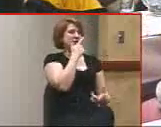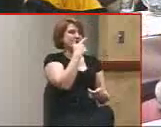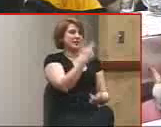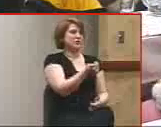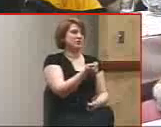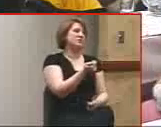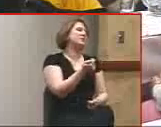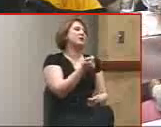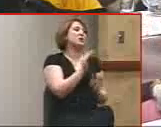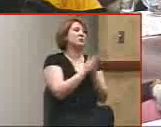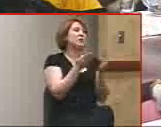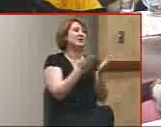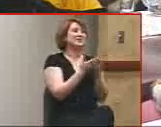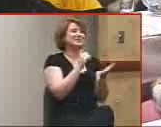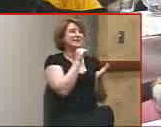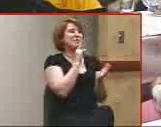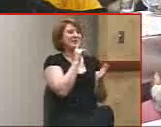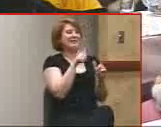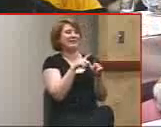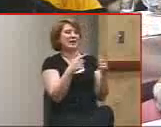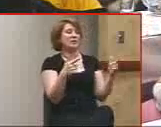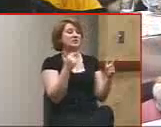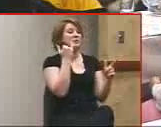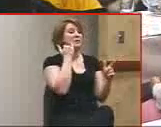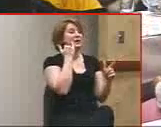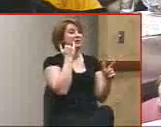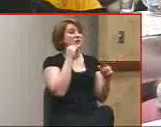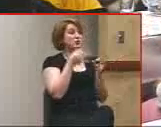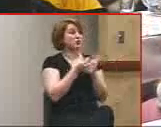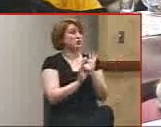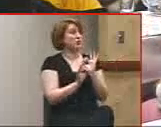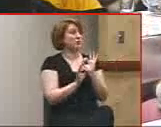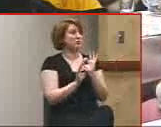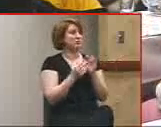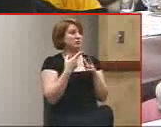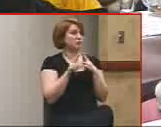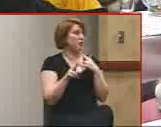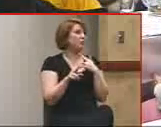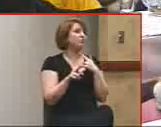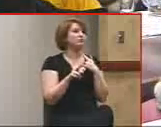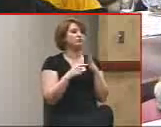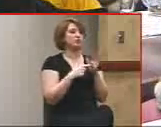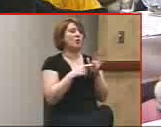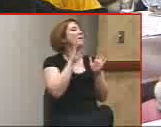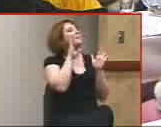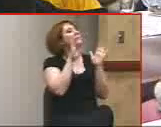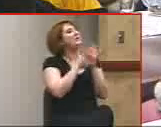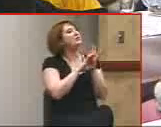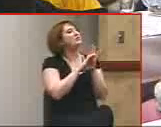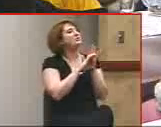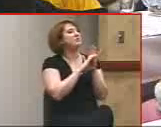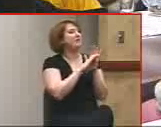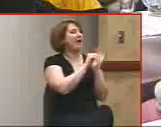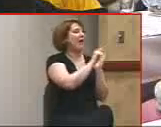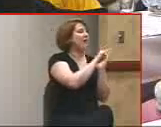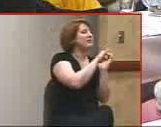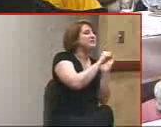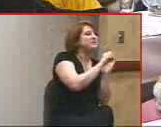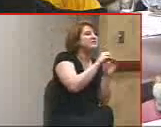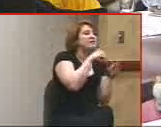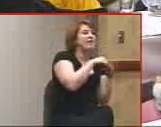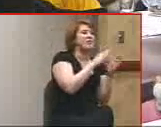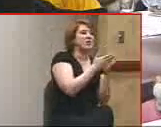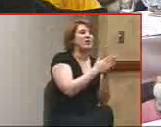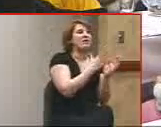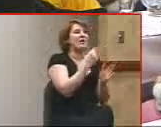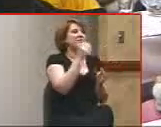and not so much language, but to keep it short and show pictures of her in the book and the teacher in the